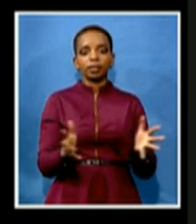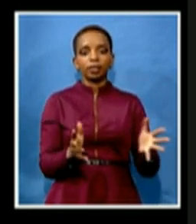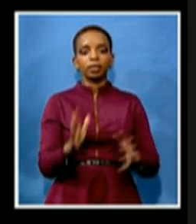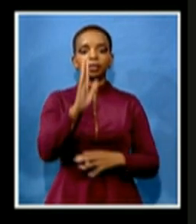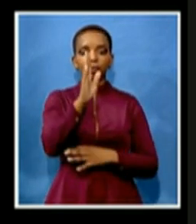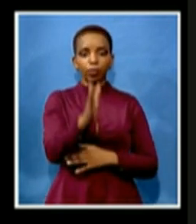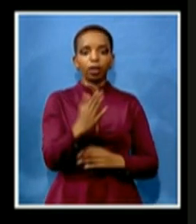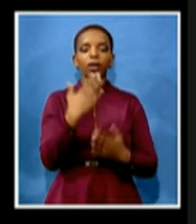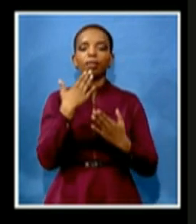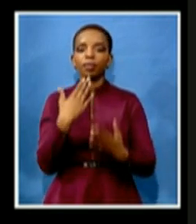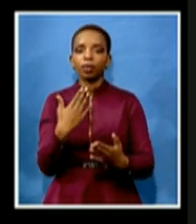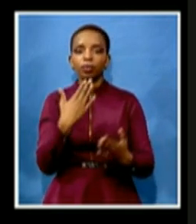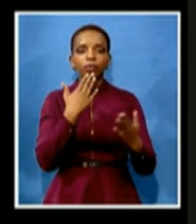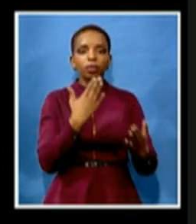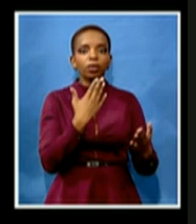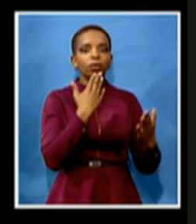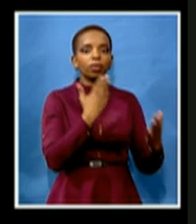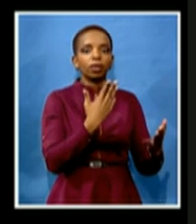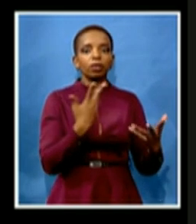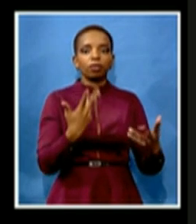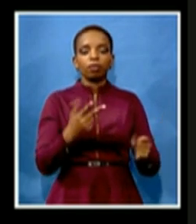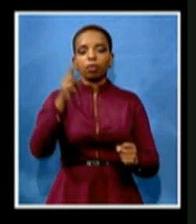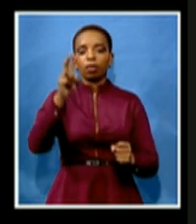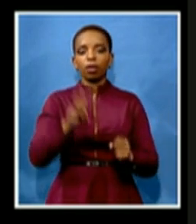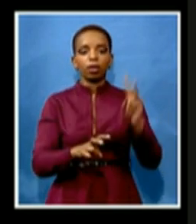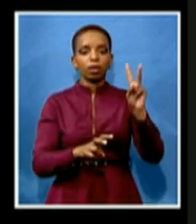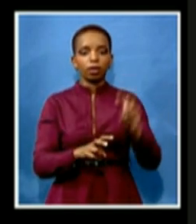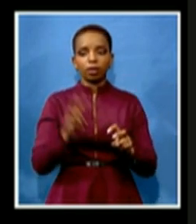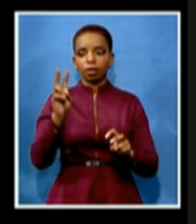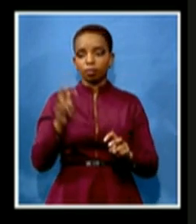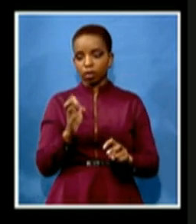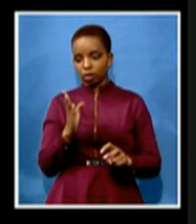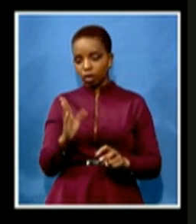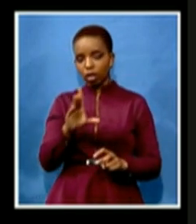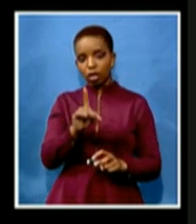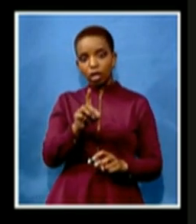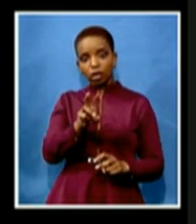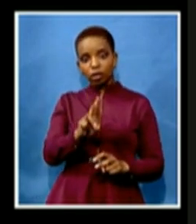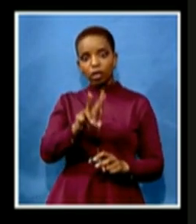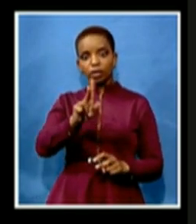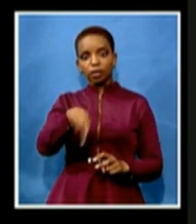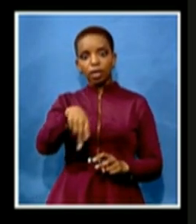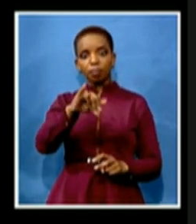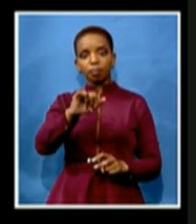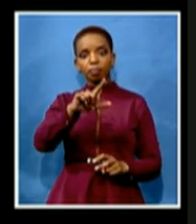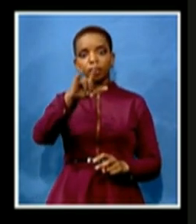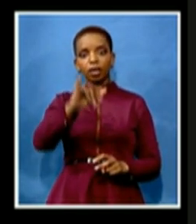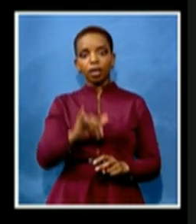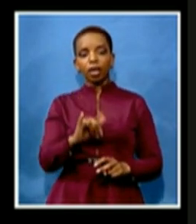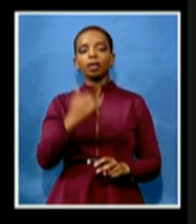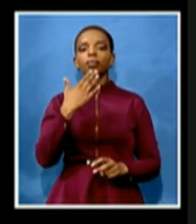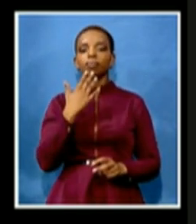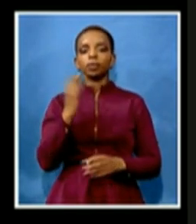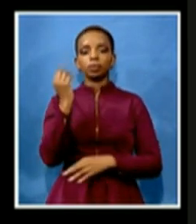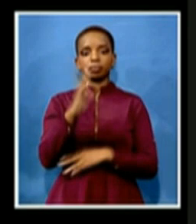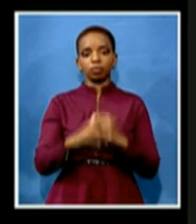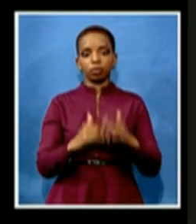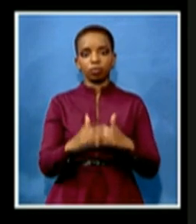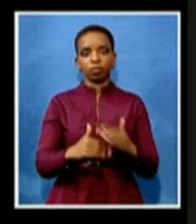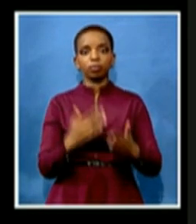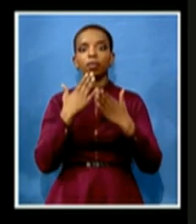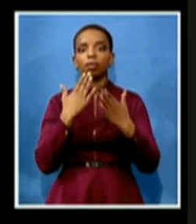Dr. Anban Pillay, please take us through the process. Thank you very much. You're all welcome. Thank you, Minister, and thank